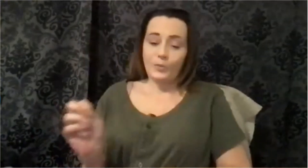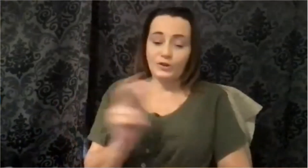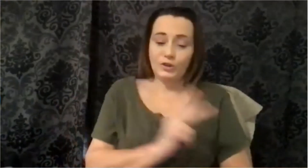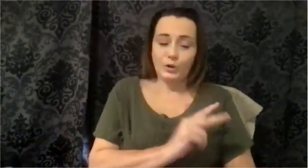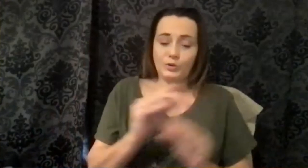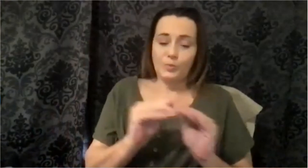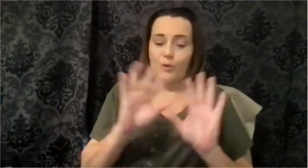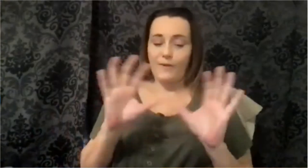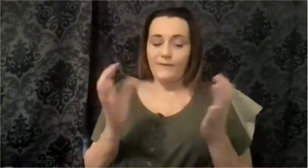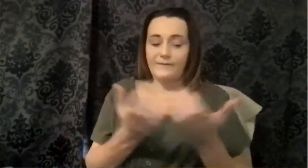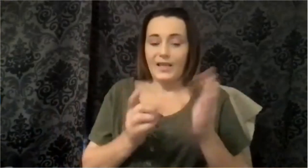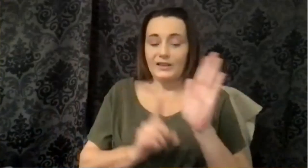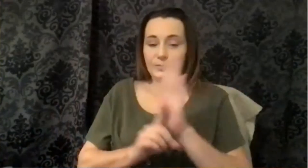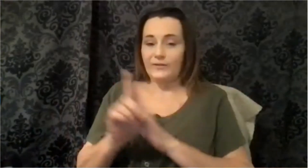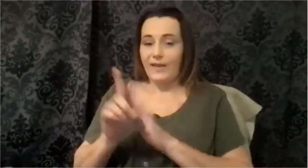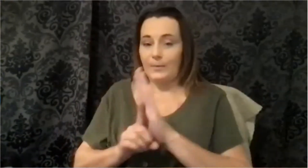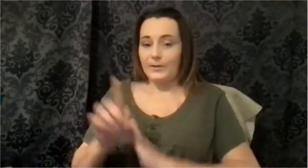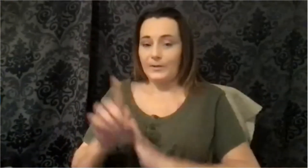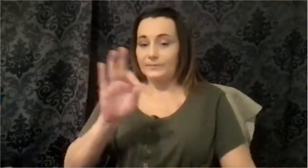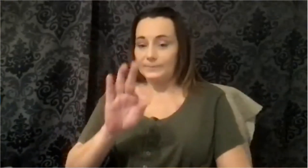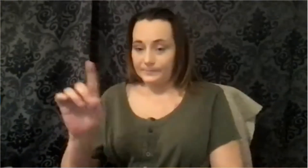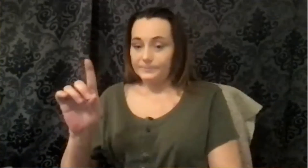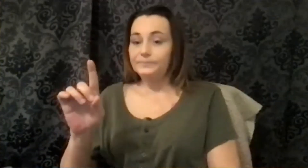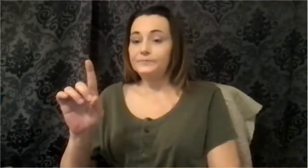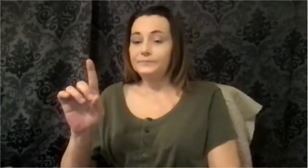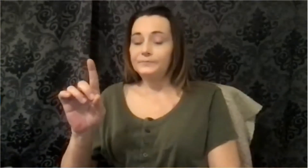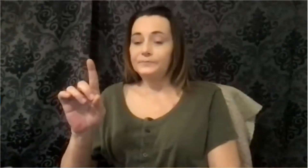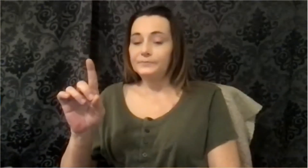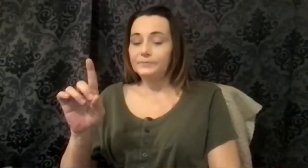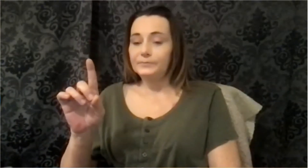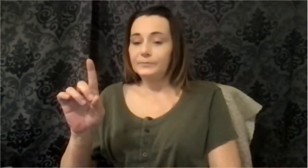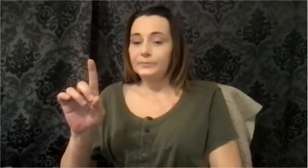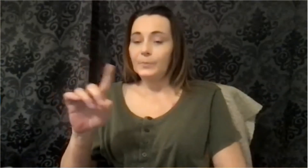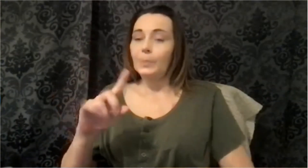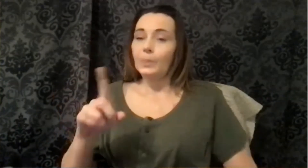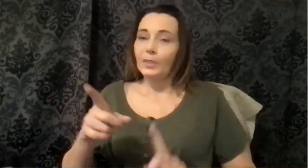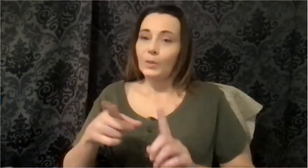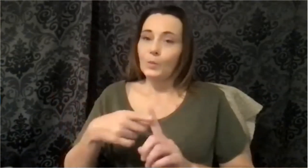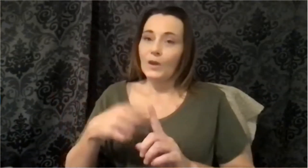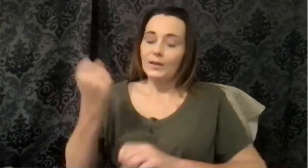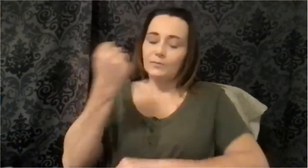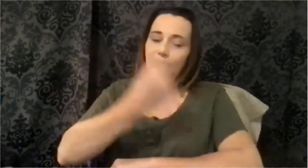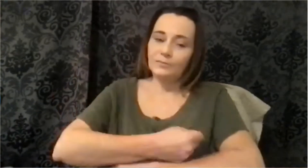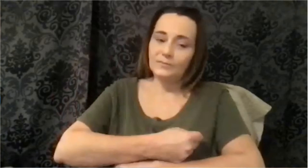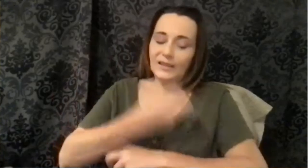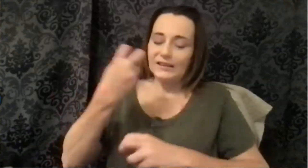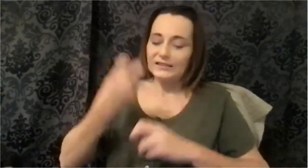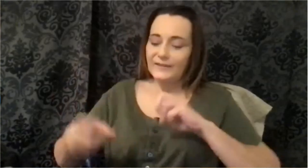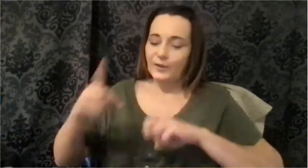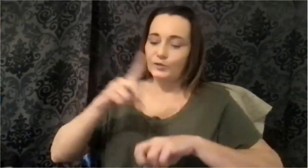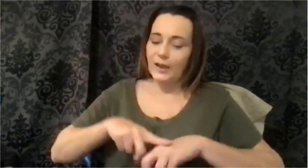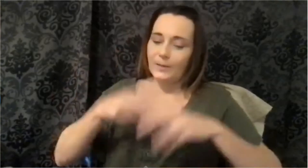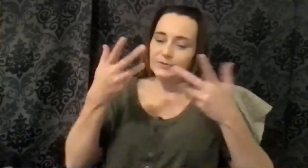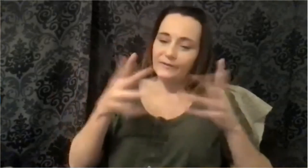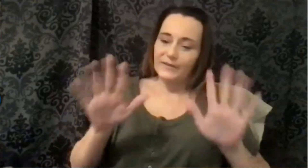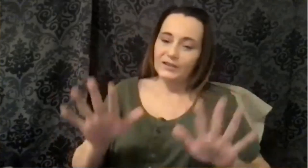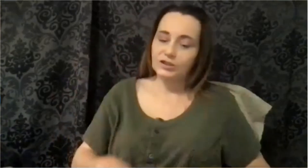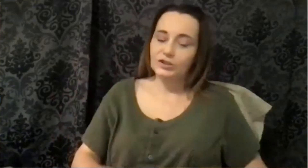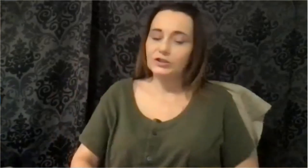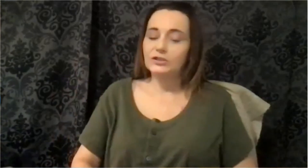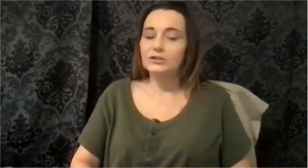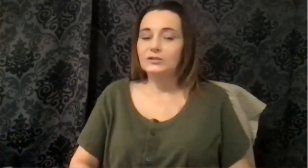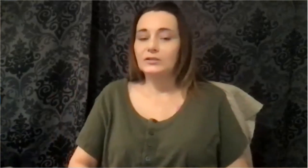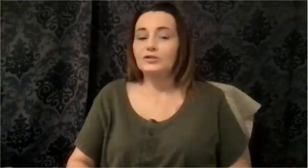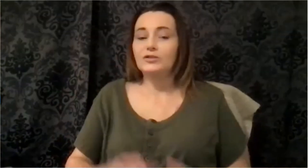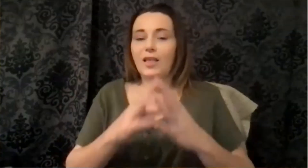fellowship developments, obviously when these difficult times are behind us. So there's a lot of very